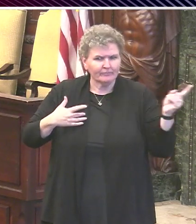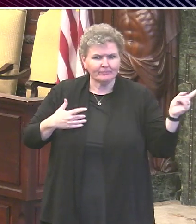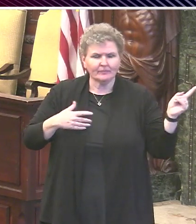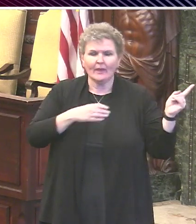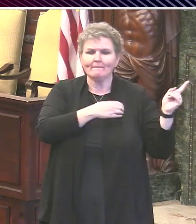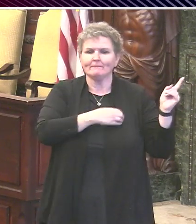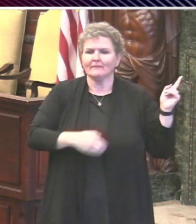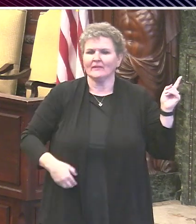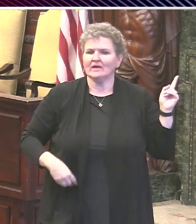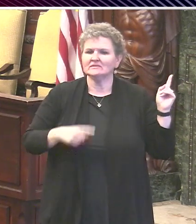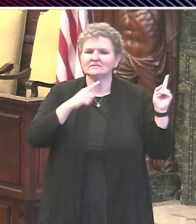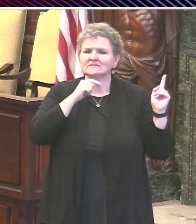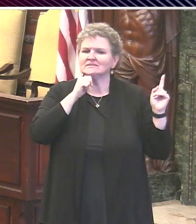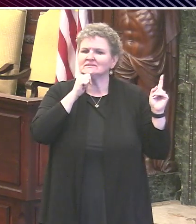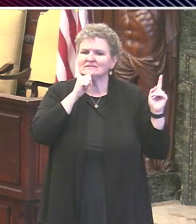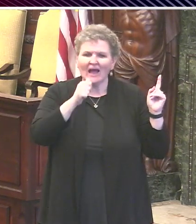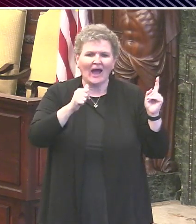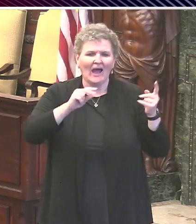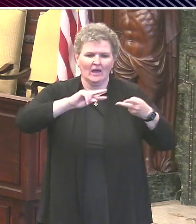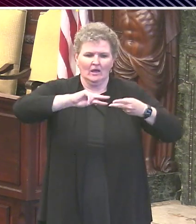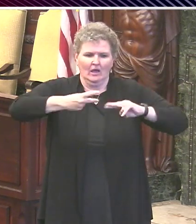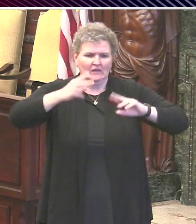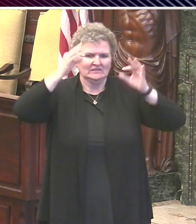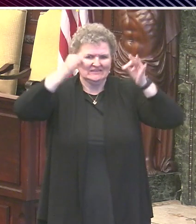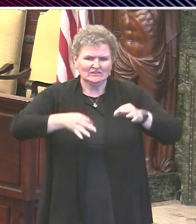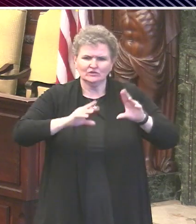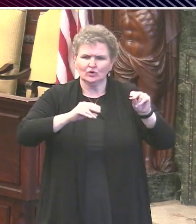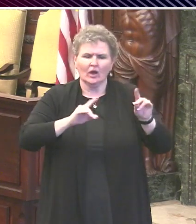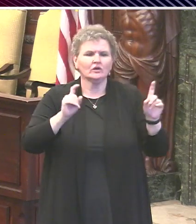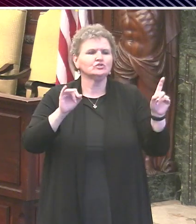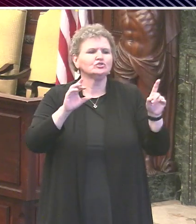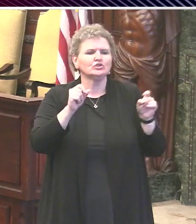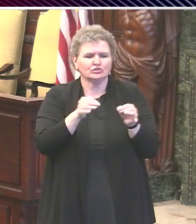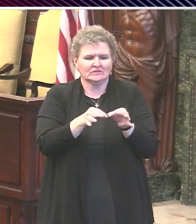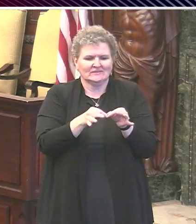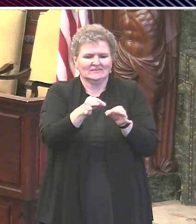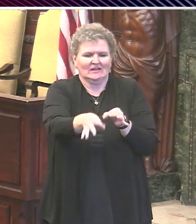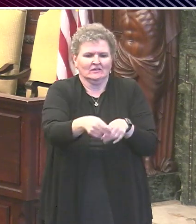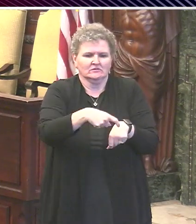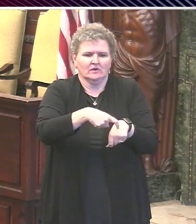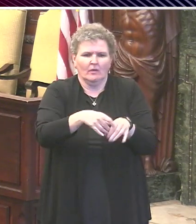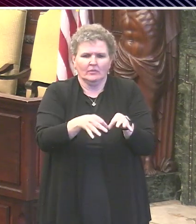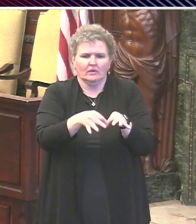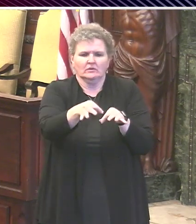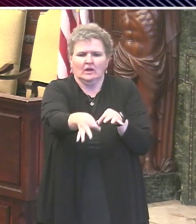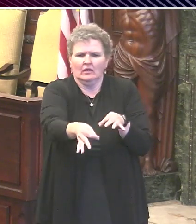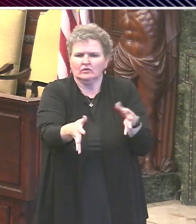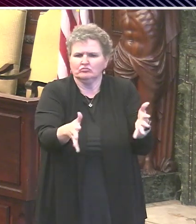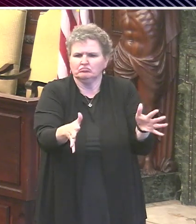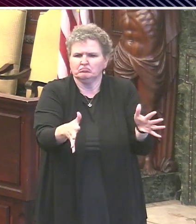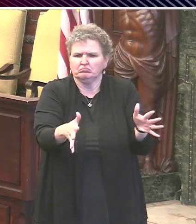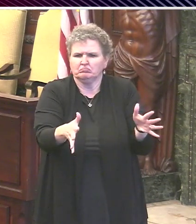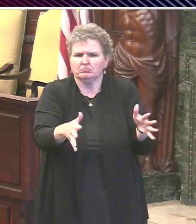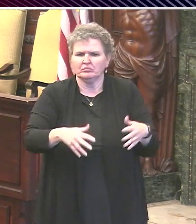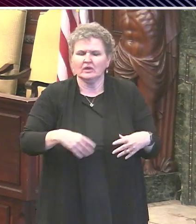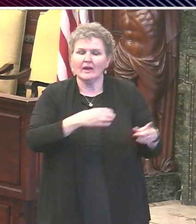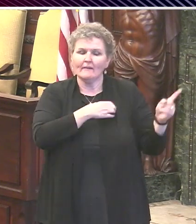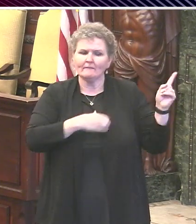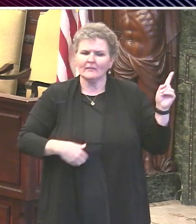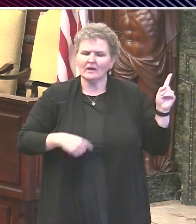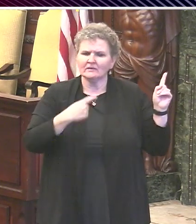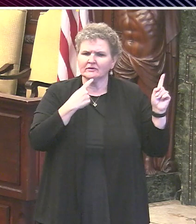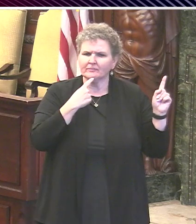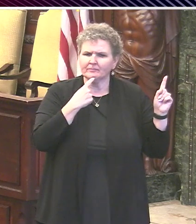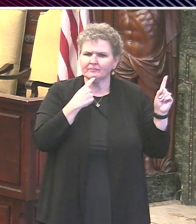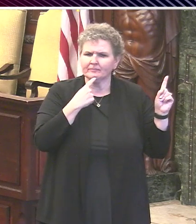reversed. It's been delayed. There's a big difference. Secondly, I think that I owe these folks, and I think I owe the people who